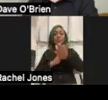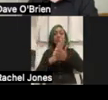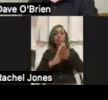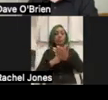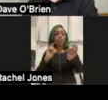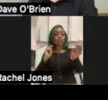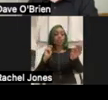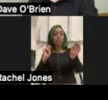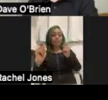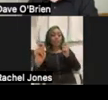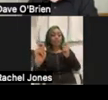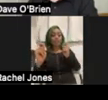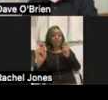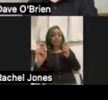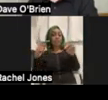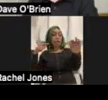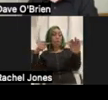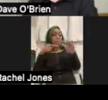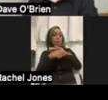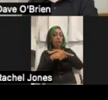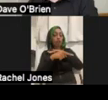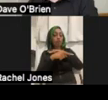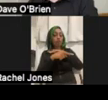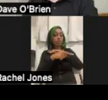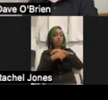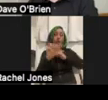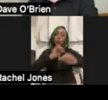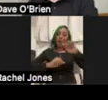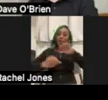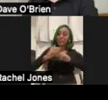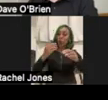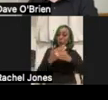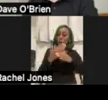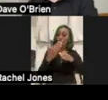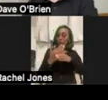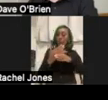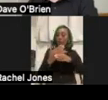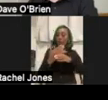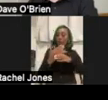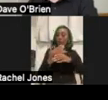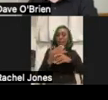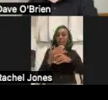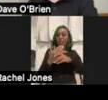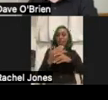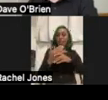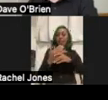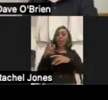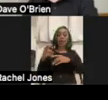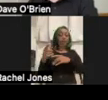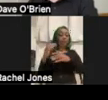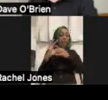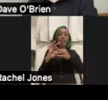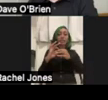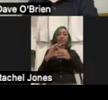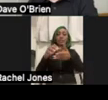from migrant domestic workers, kind of research conducted with migrant domestic workers being about